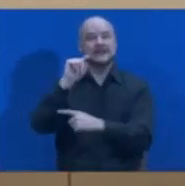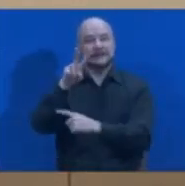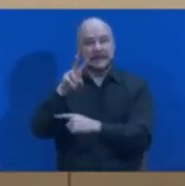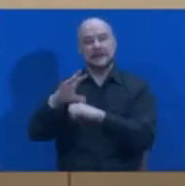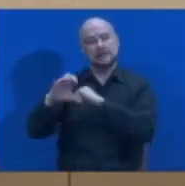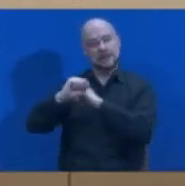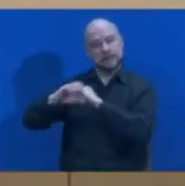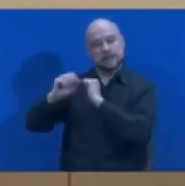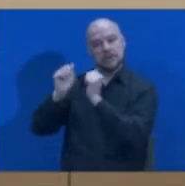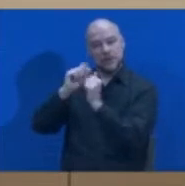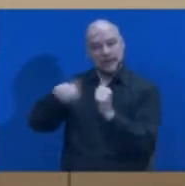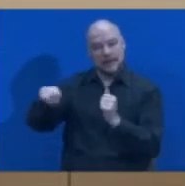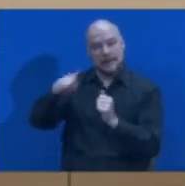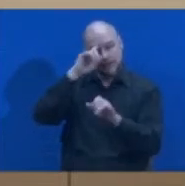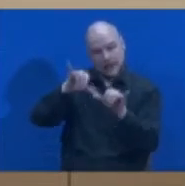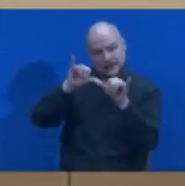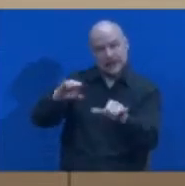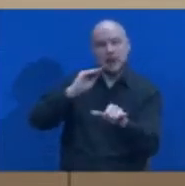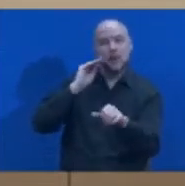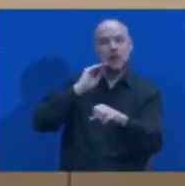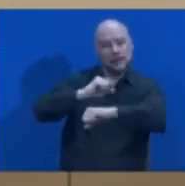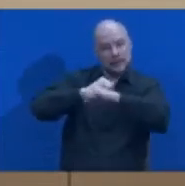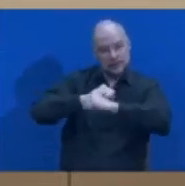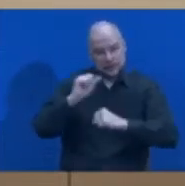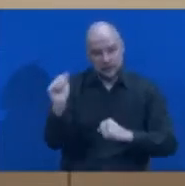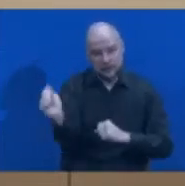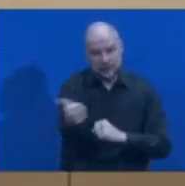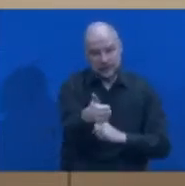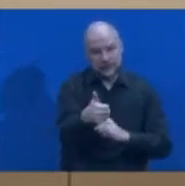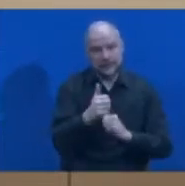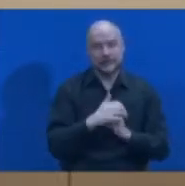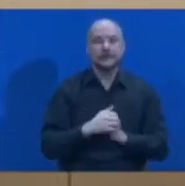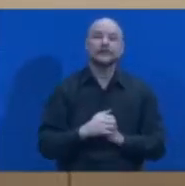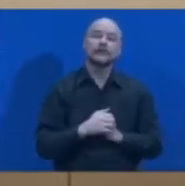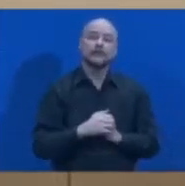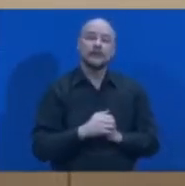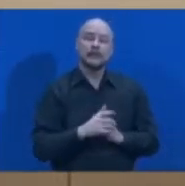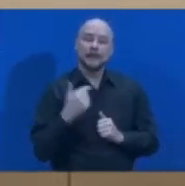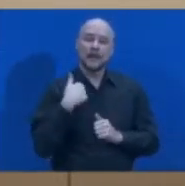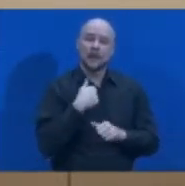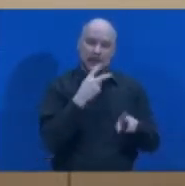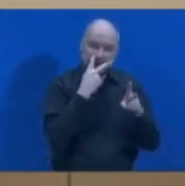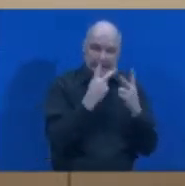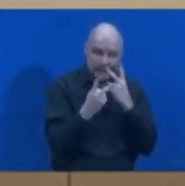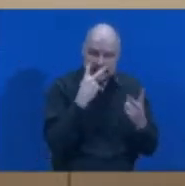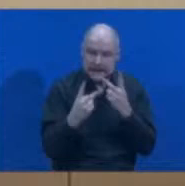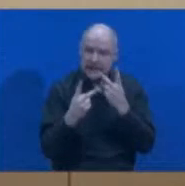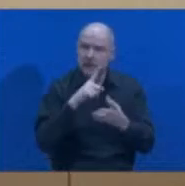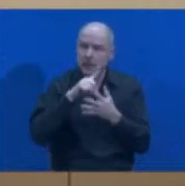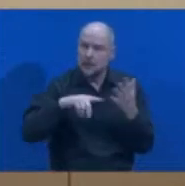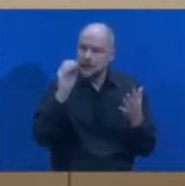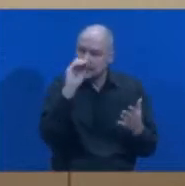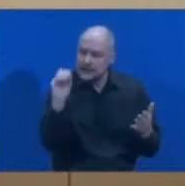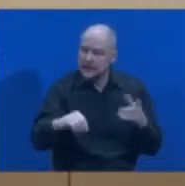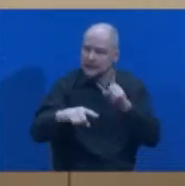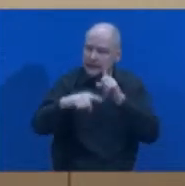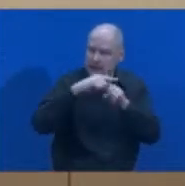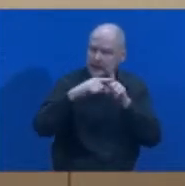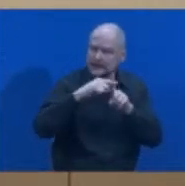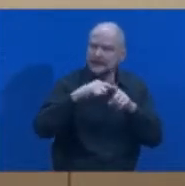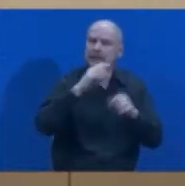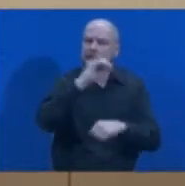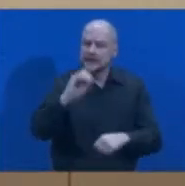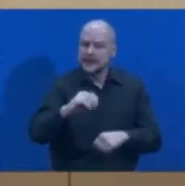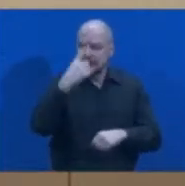protect yourself. Our trends, especially what we're watching, are the percent positives and our hospitalizations remain